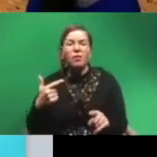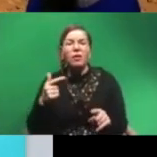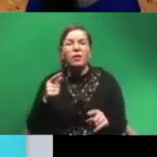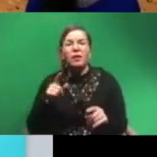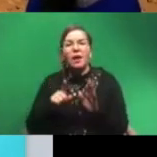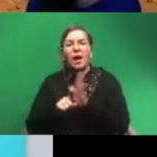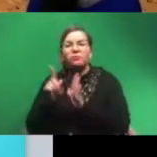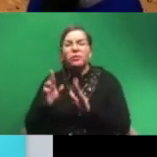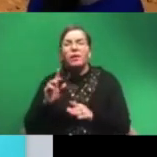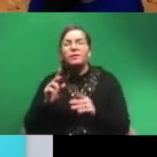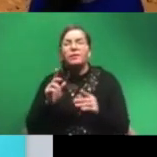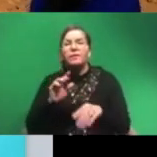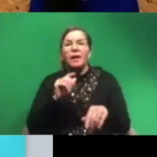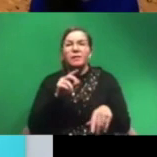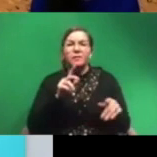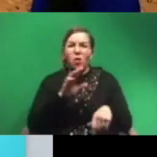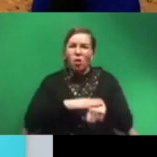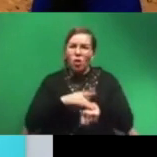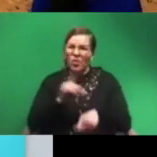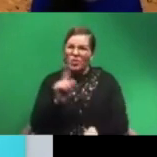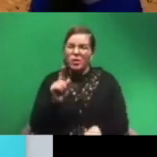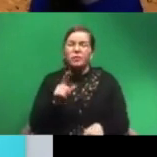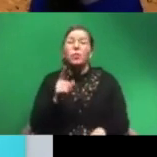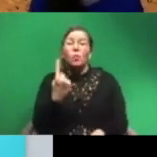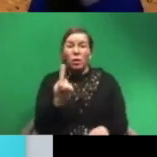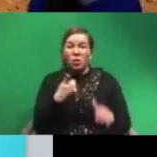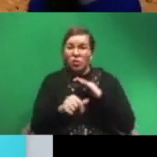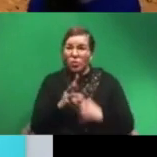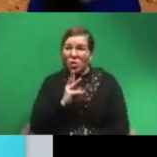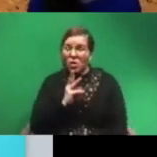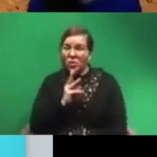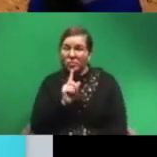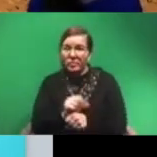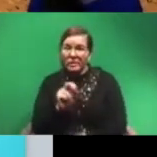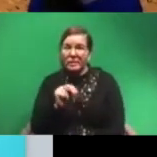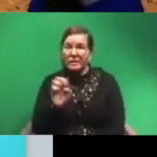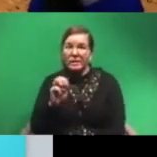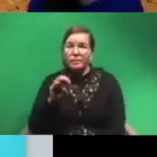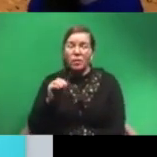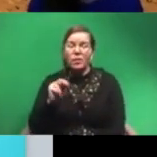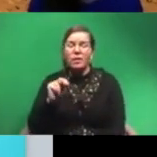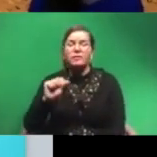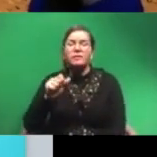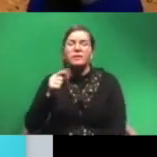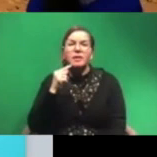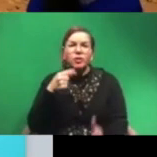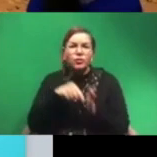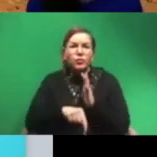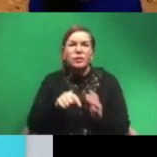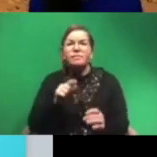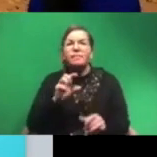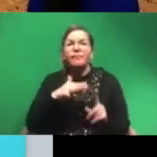places that exist around Earth. So one of them is under the water. So this is NEMO, the NASA Extreme Environment Mission Operations.